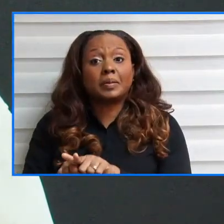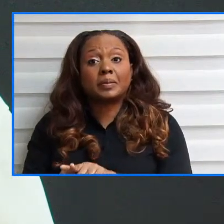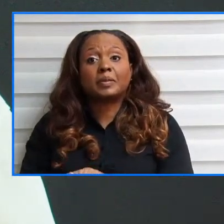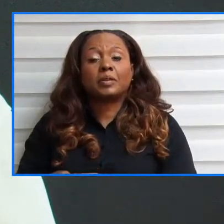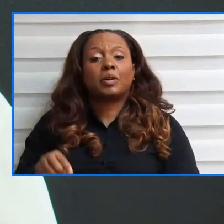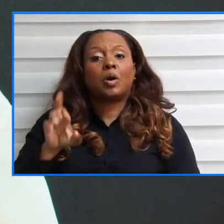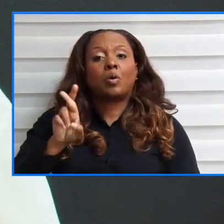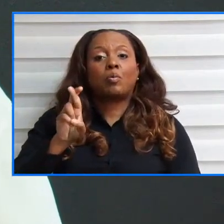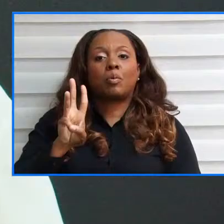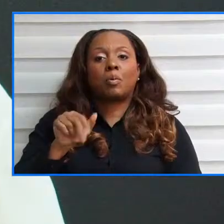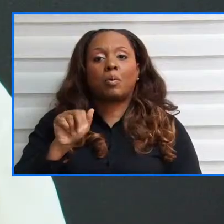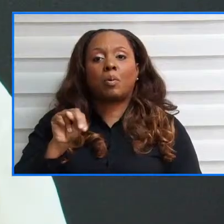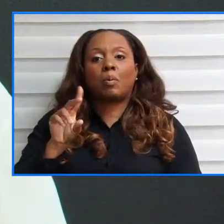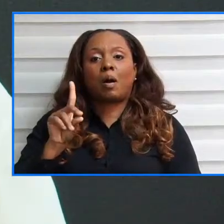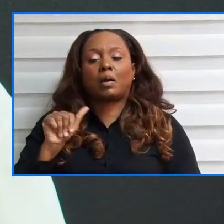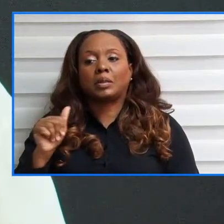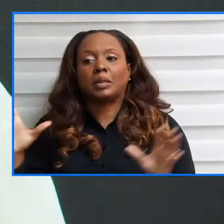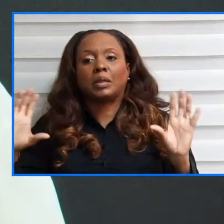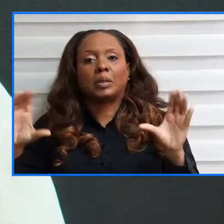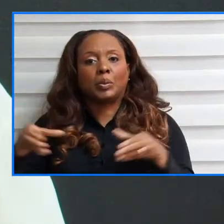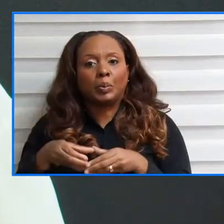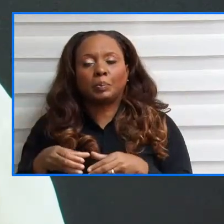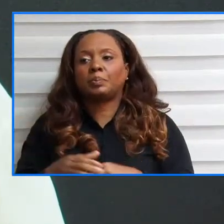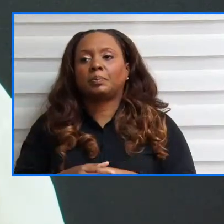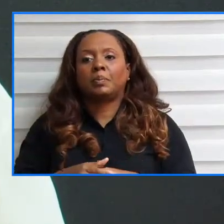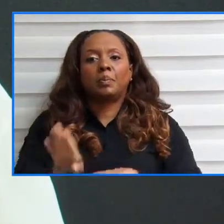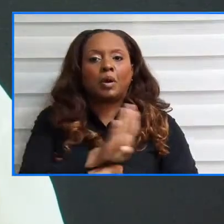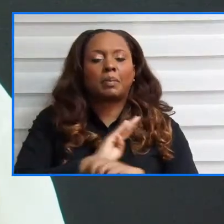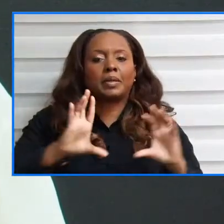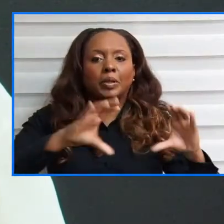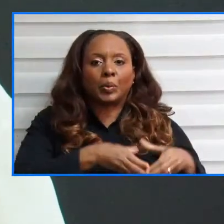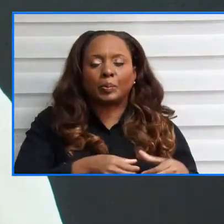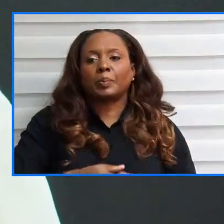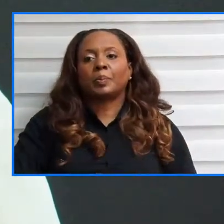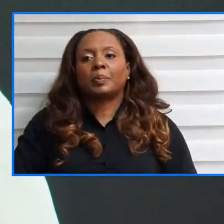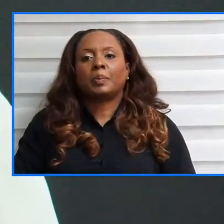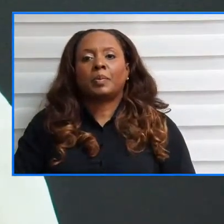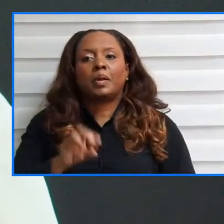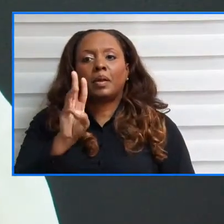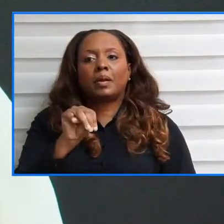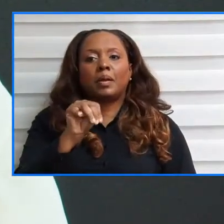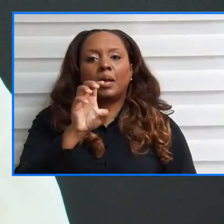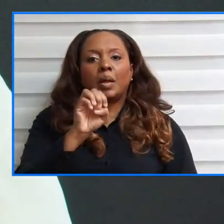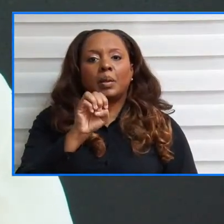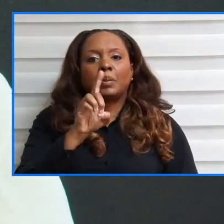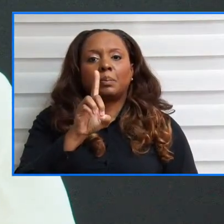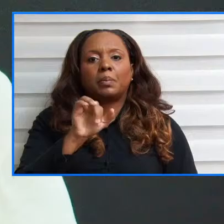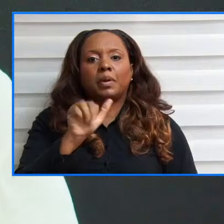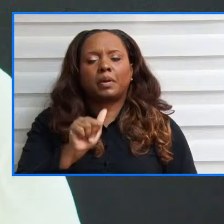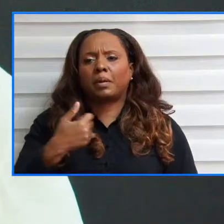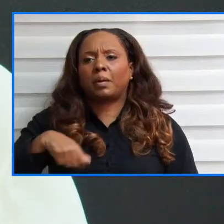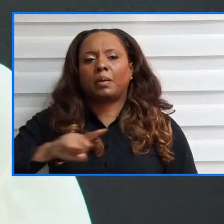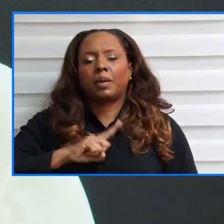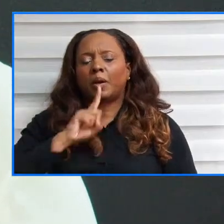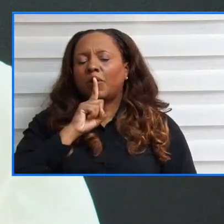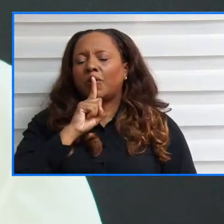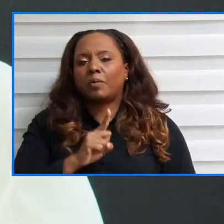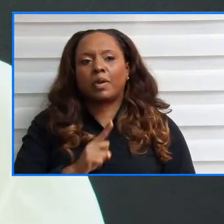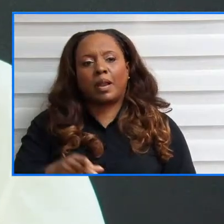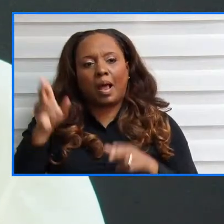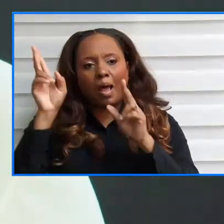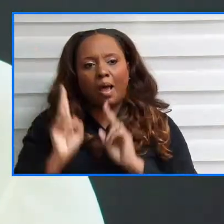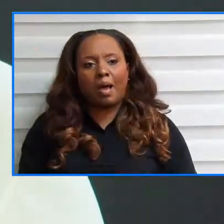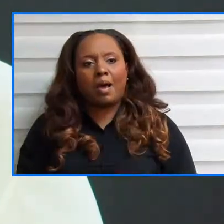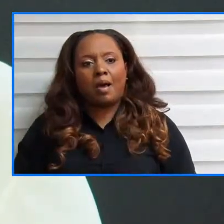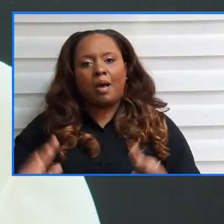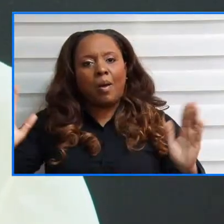of the Barbadian delegation, members of the media. Let me say how truly honored we are, President Kagame, to